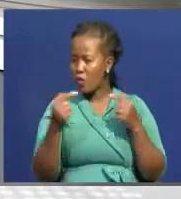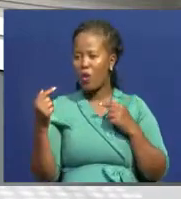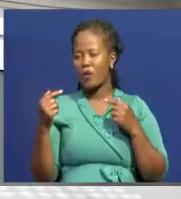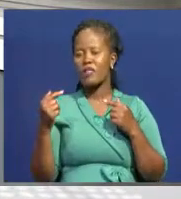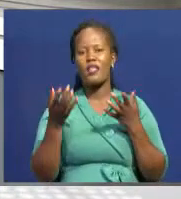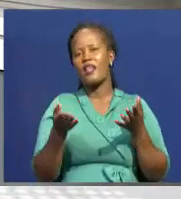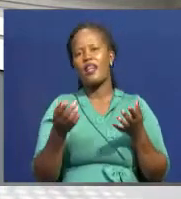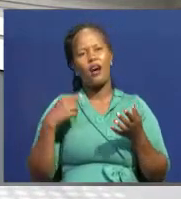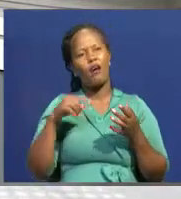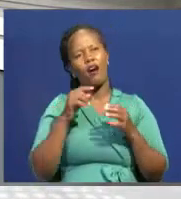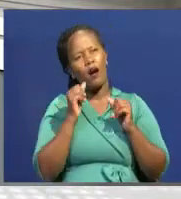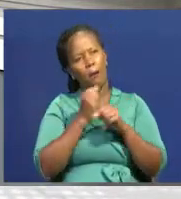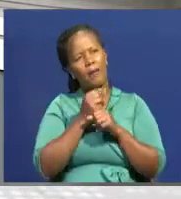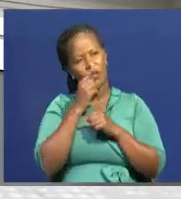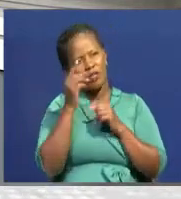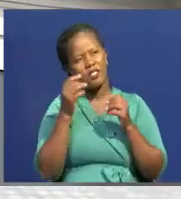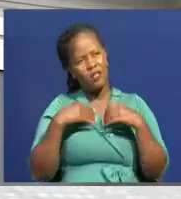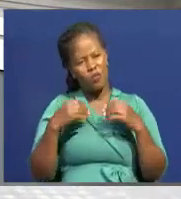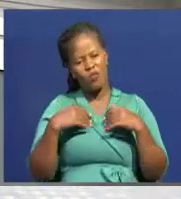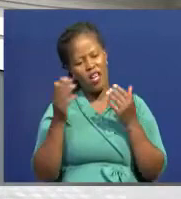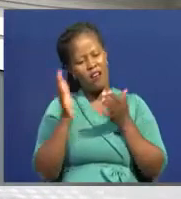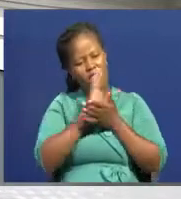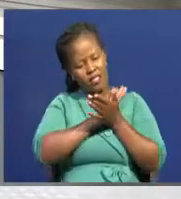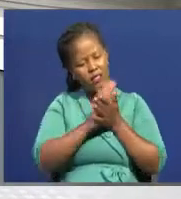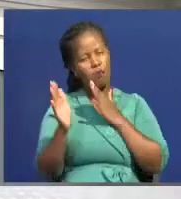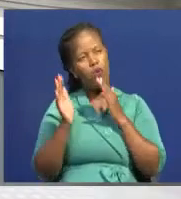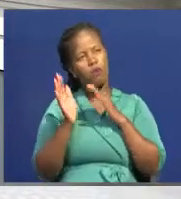we have tailor-made? I think